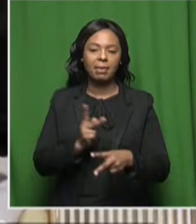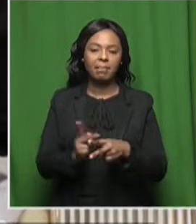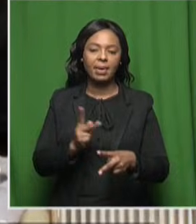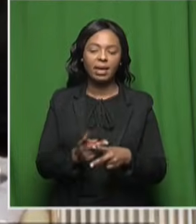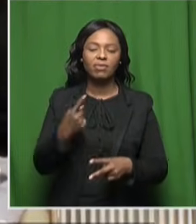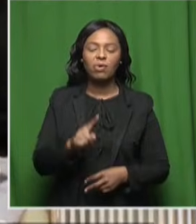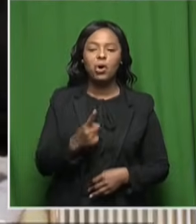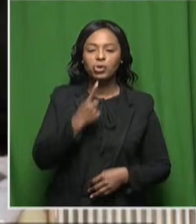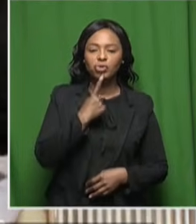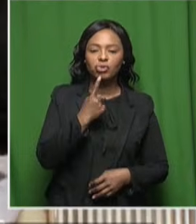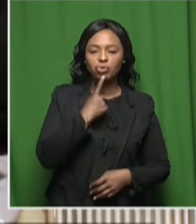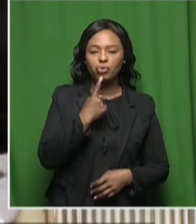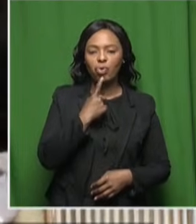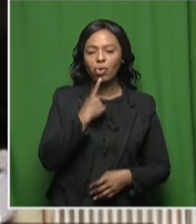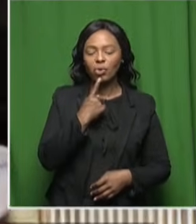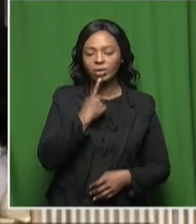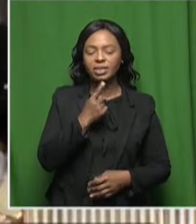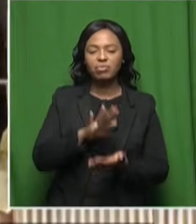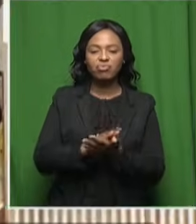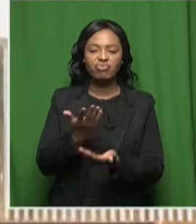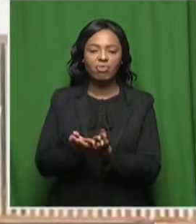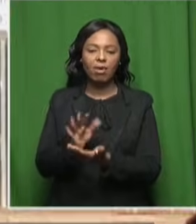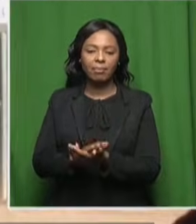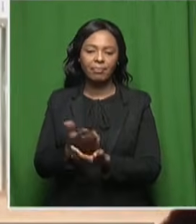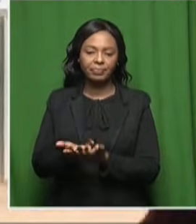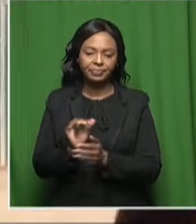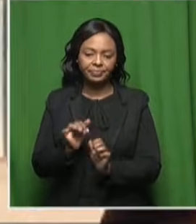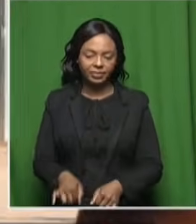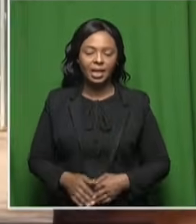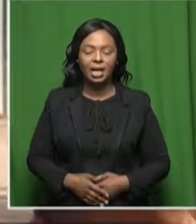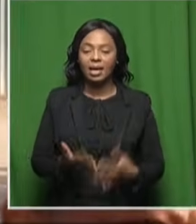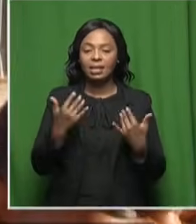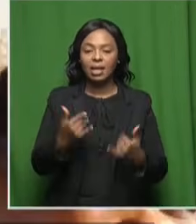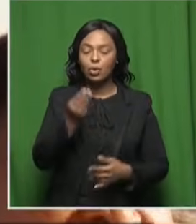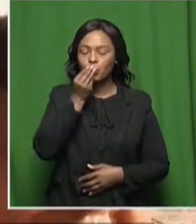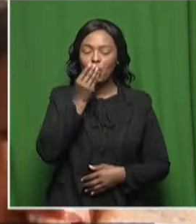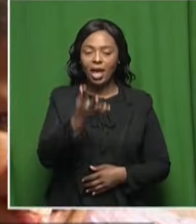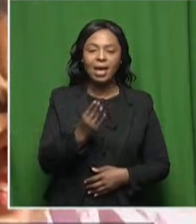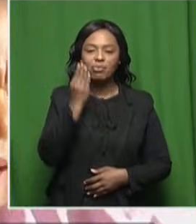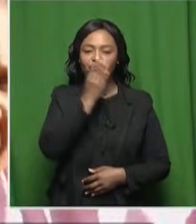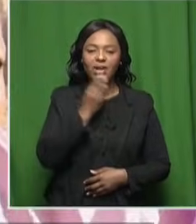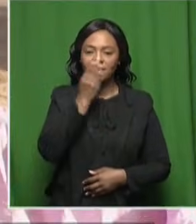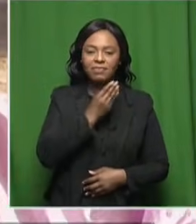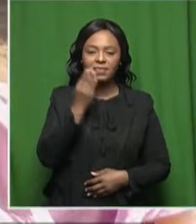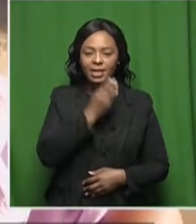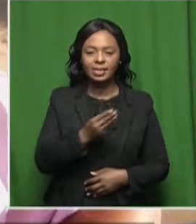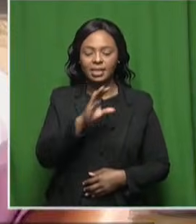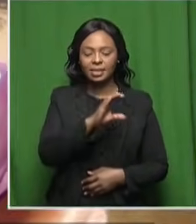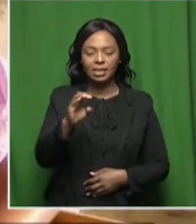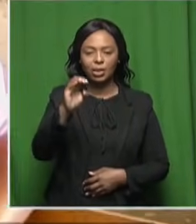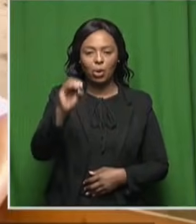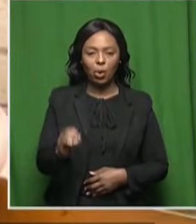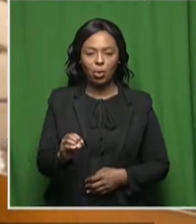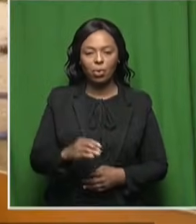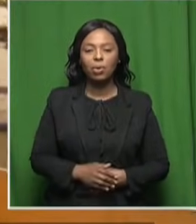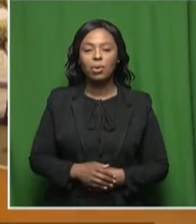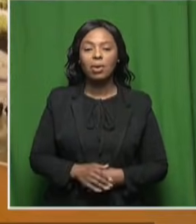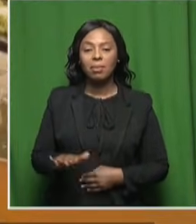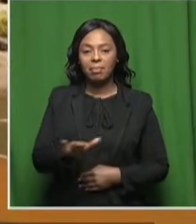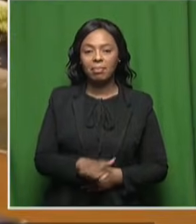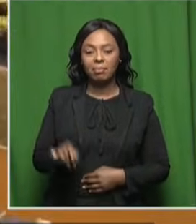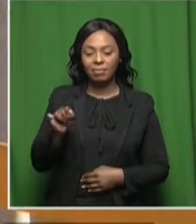brine. And I'm joined this morning for a lovely breakfast by the CEO of the Berg River Tourism,